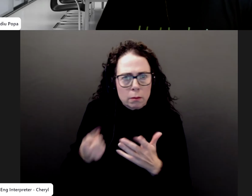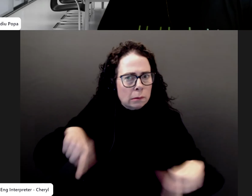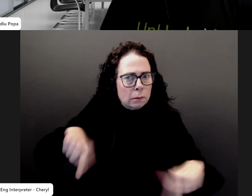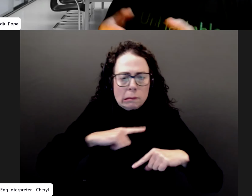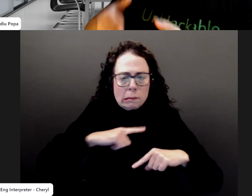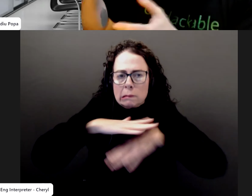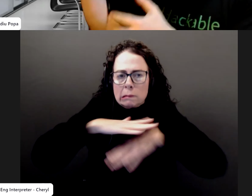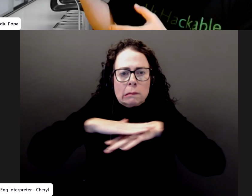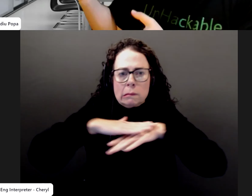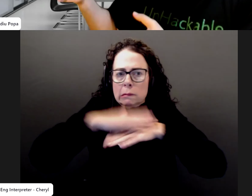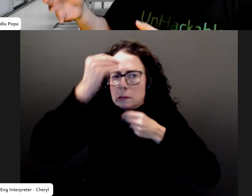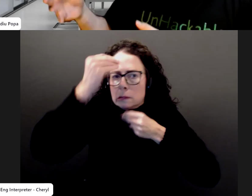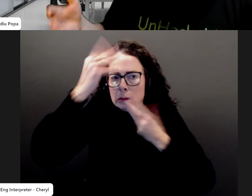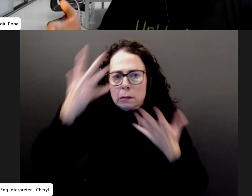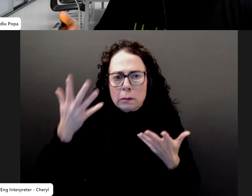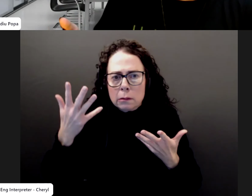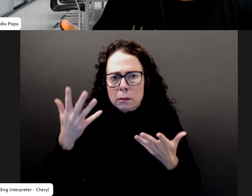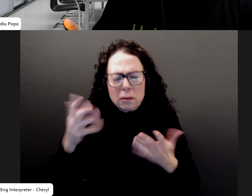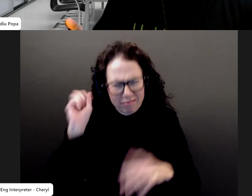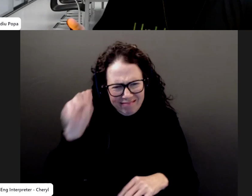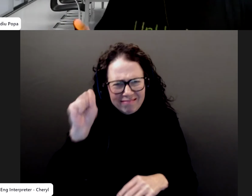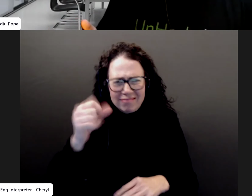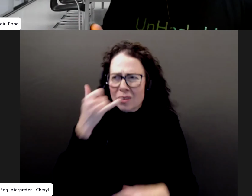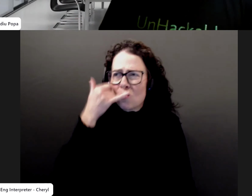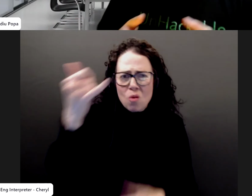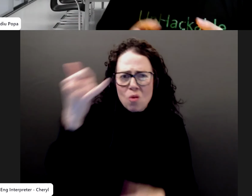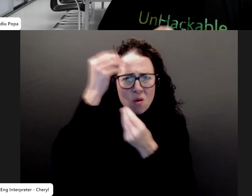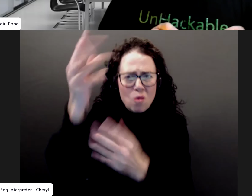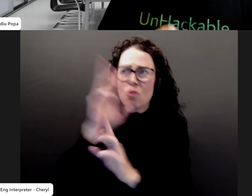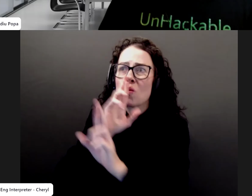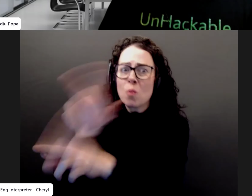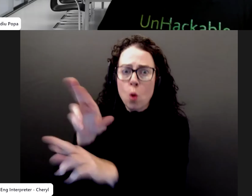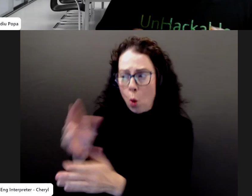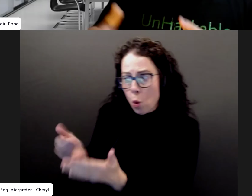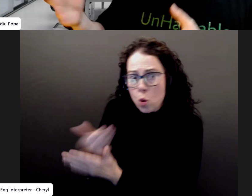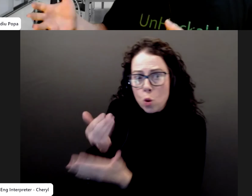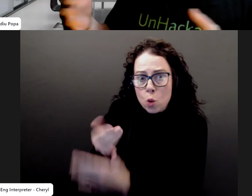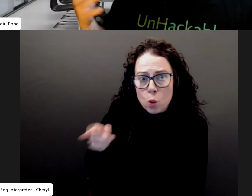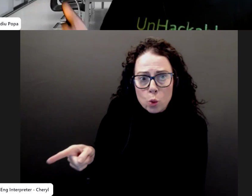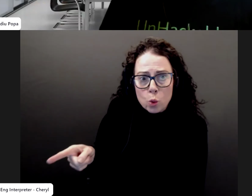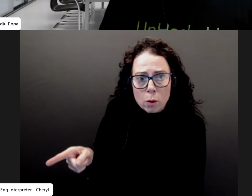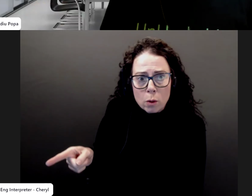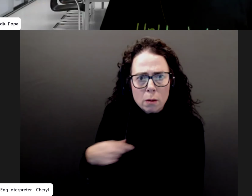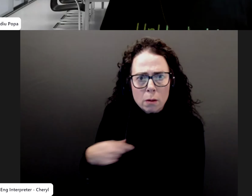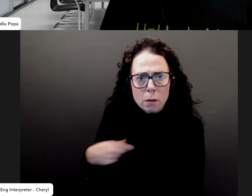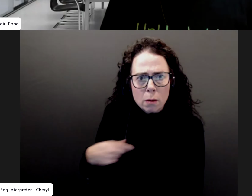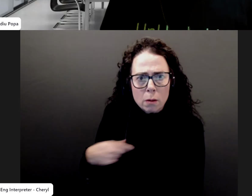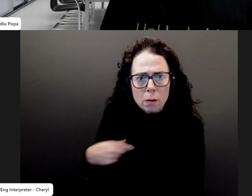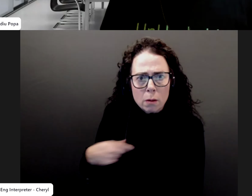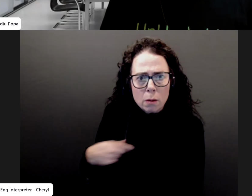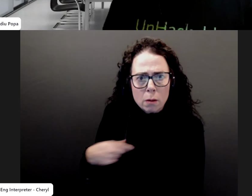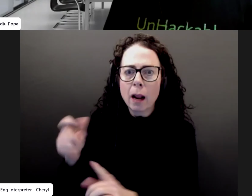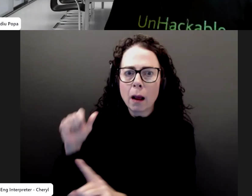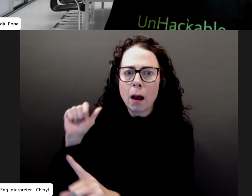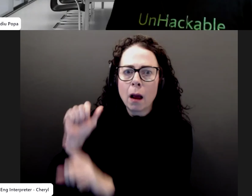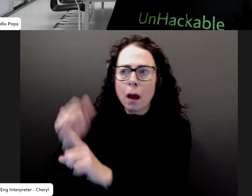Anti-Fraud Centre that there's a new type of scam out there, right? No, there's no need to wait until people lose $5 million or